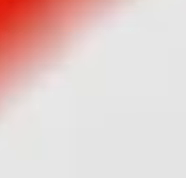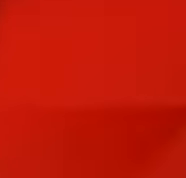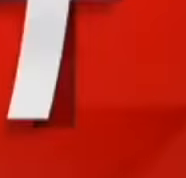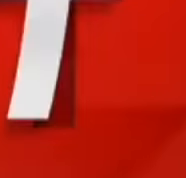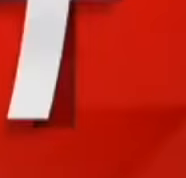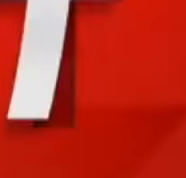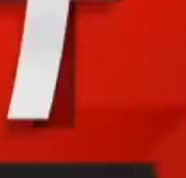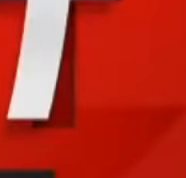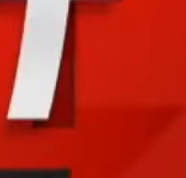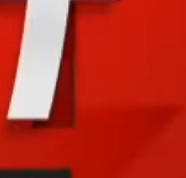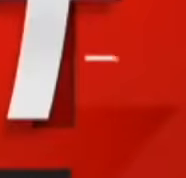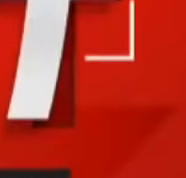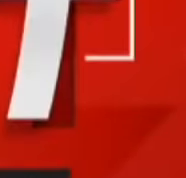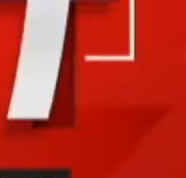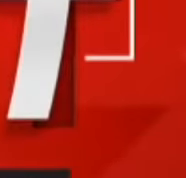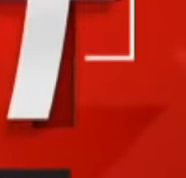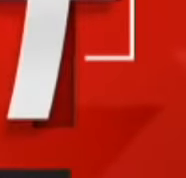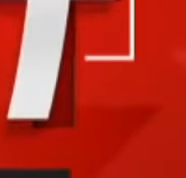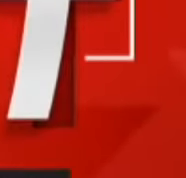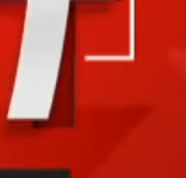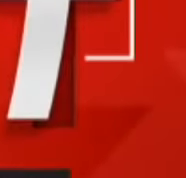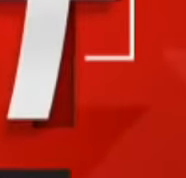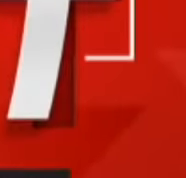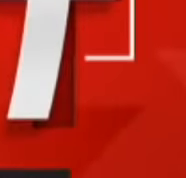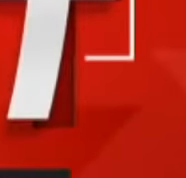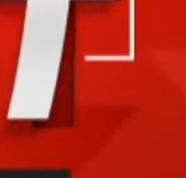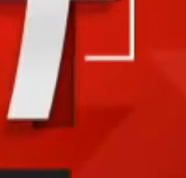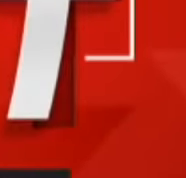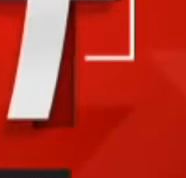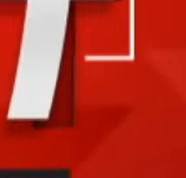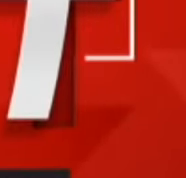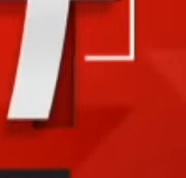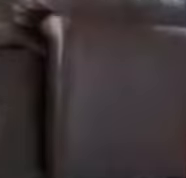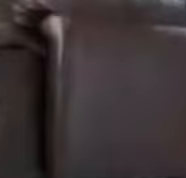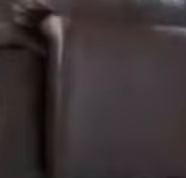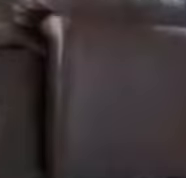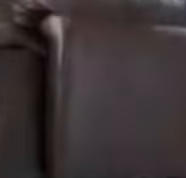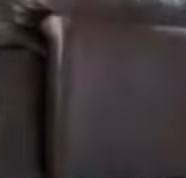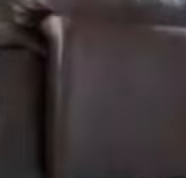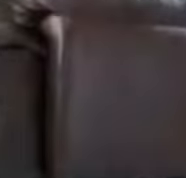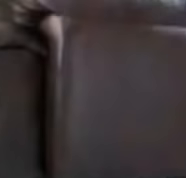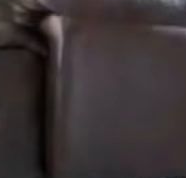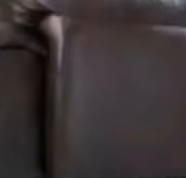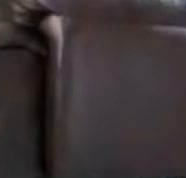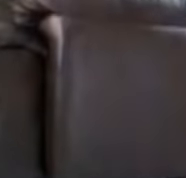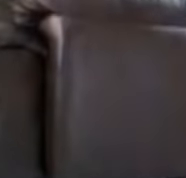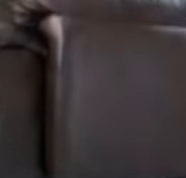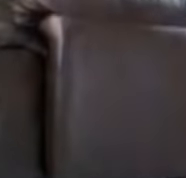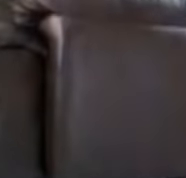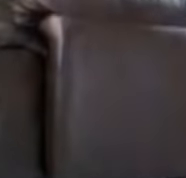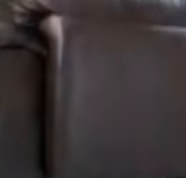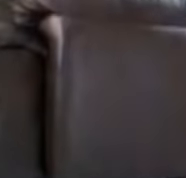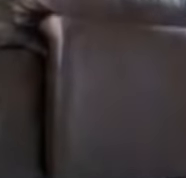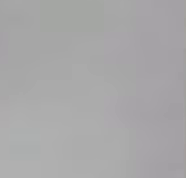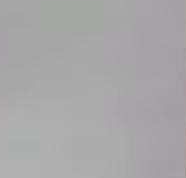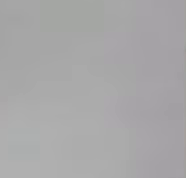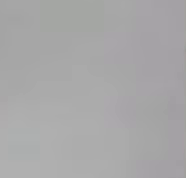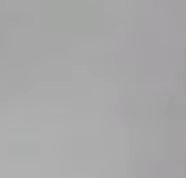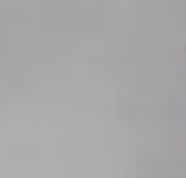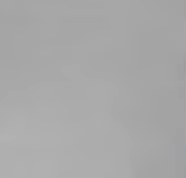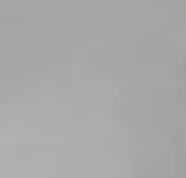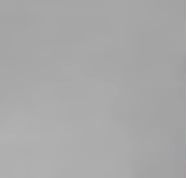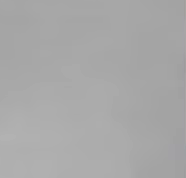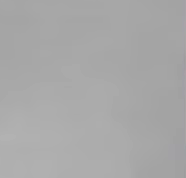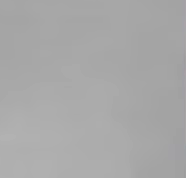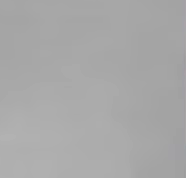Bradlow's, you pay no deposit with up to 24 months to pay. Save thousands on our wide range of stylish